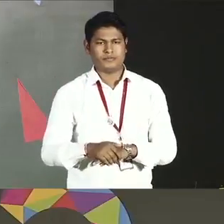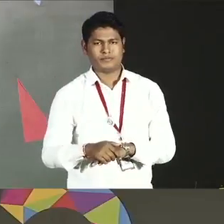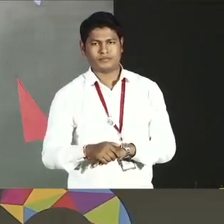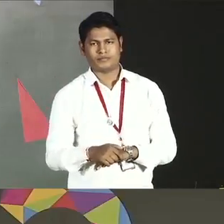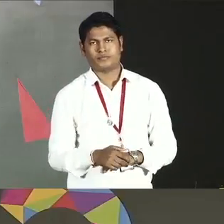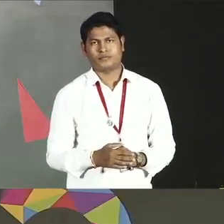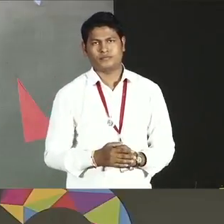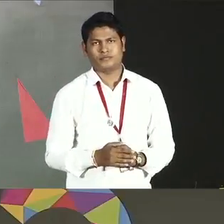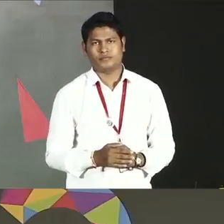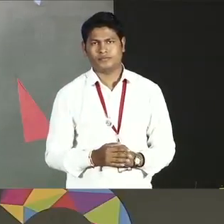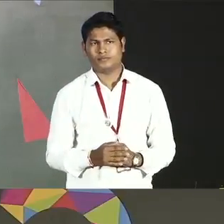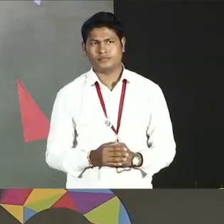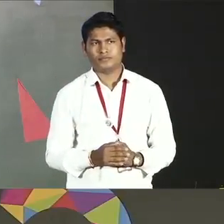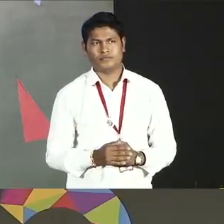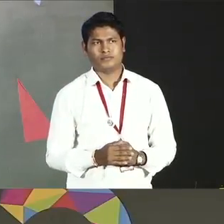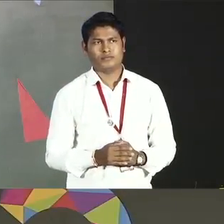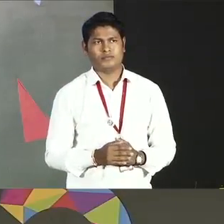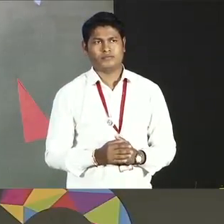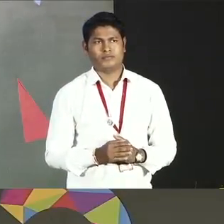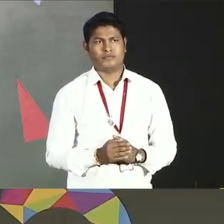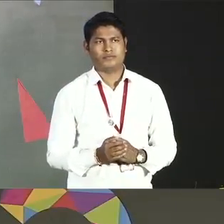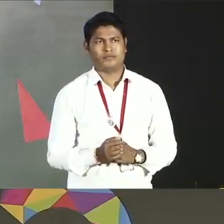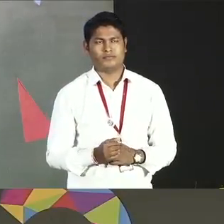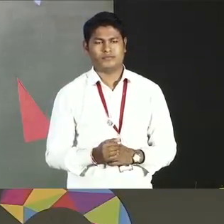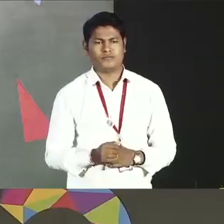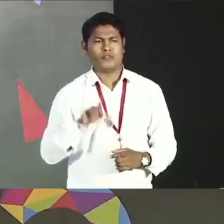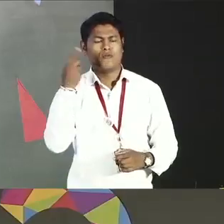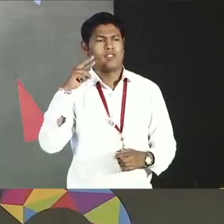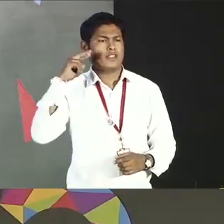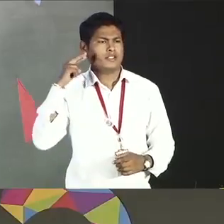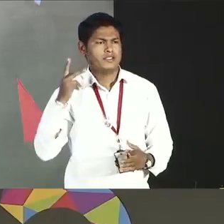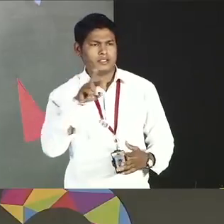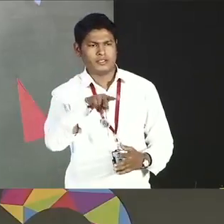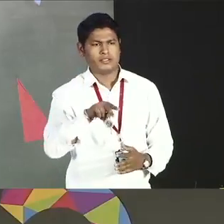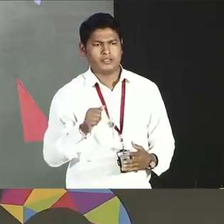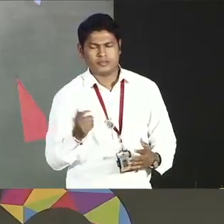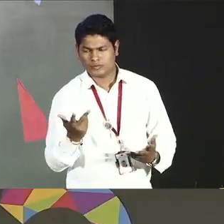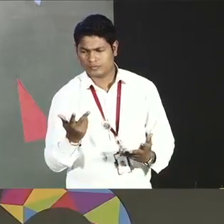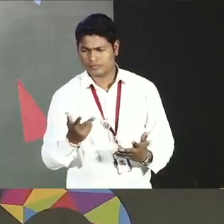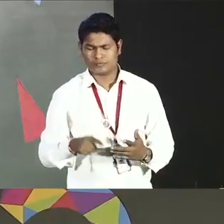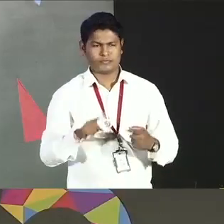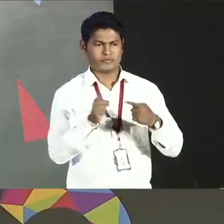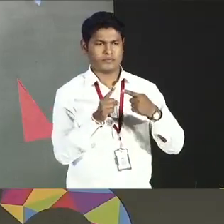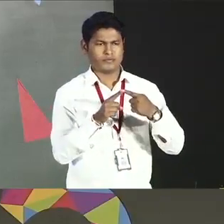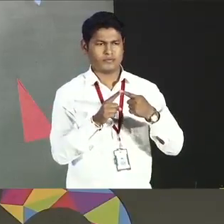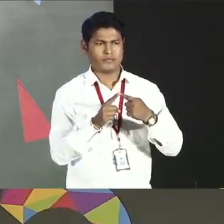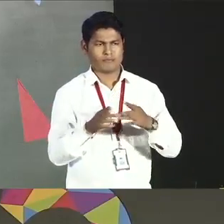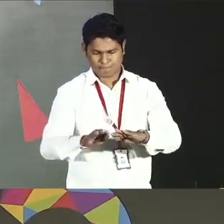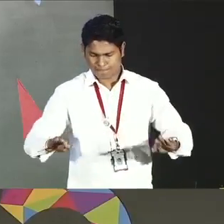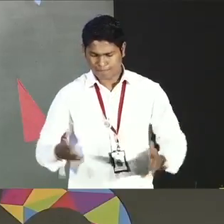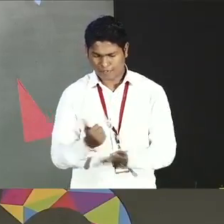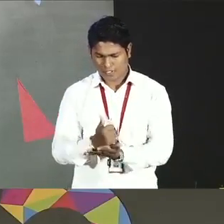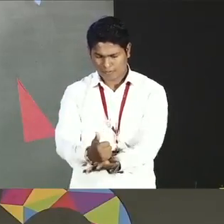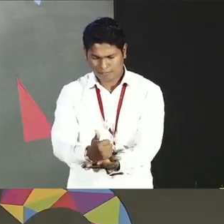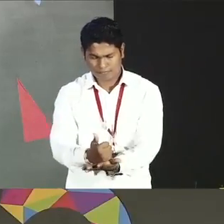in the system. They understand, they see it first, they understand what their children need, and they will do whatever it takes to help their children get the help